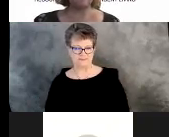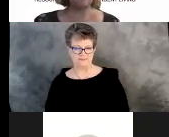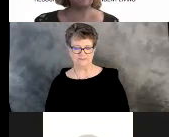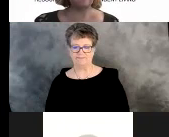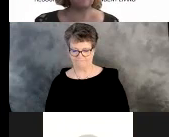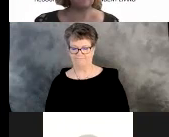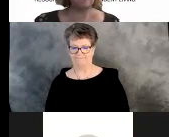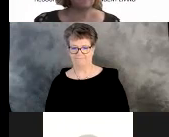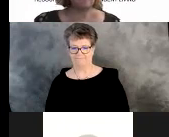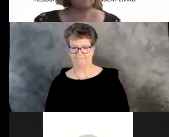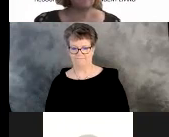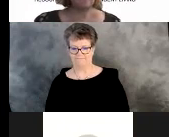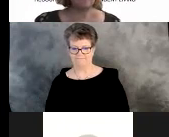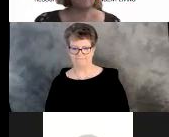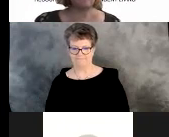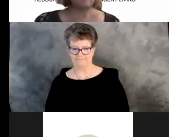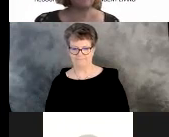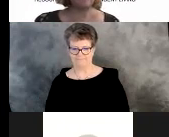Okay.